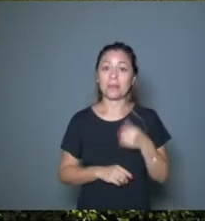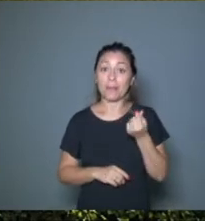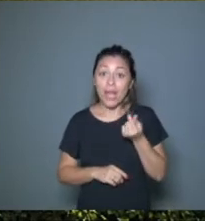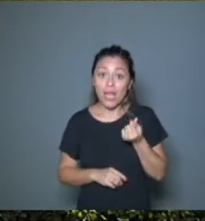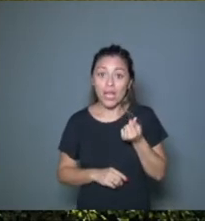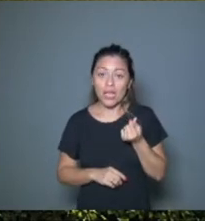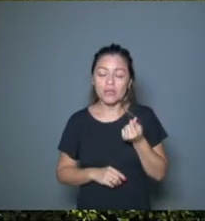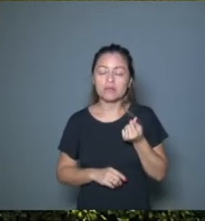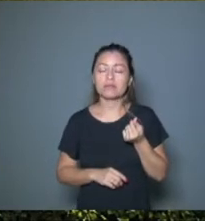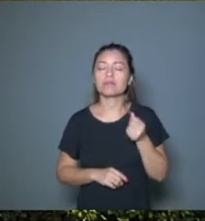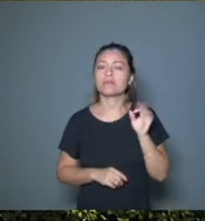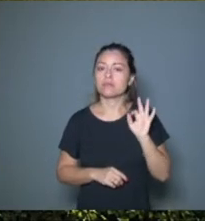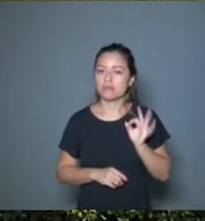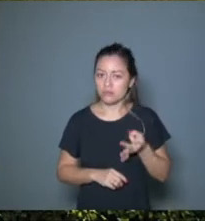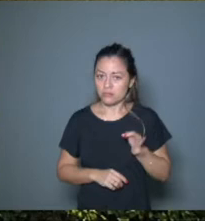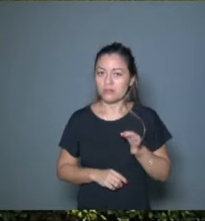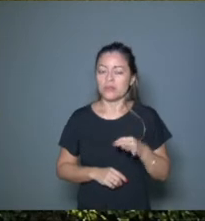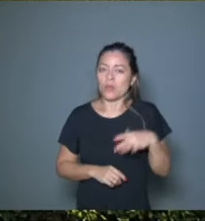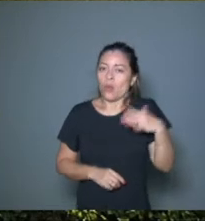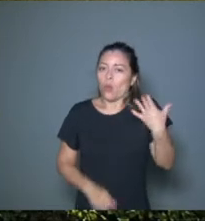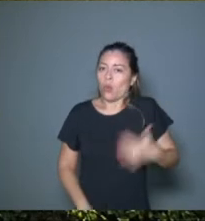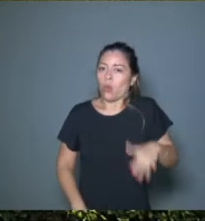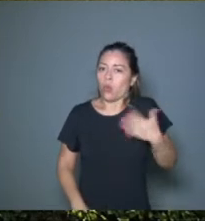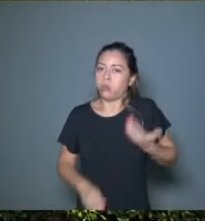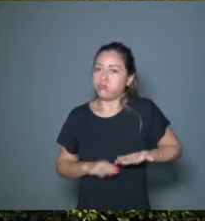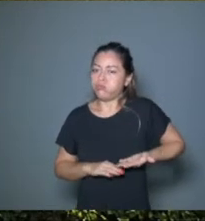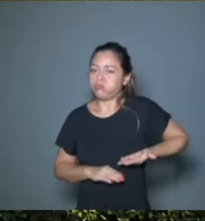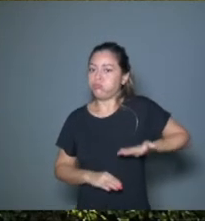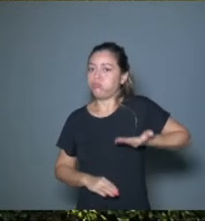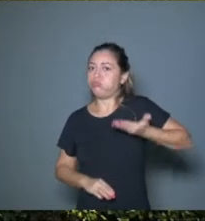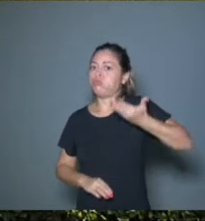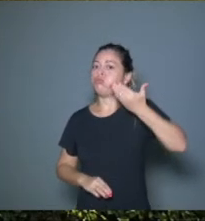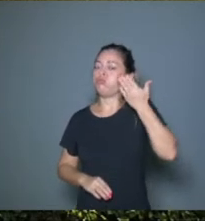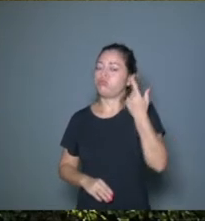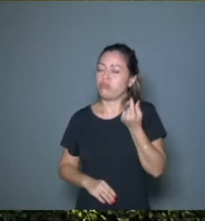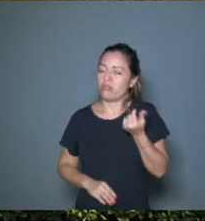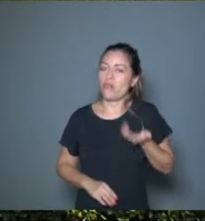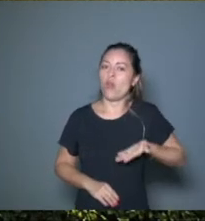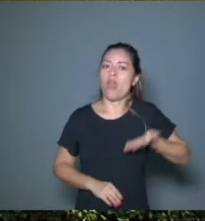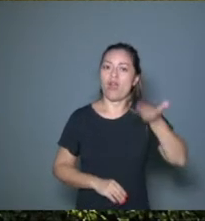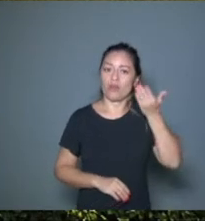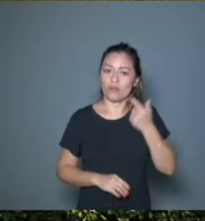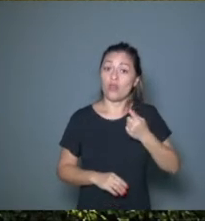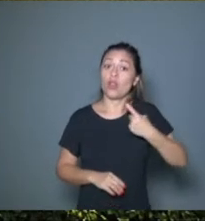Now, prices are high, of course. 50% that